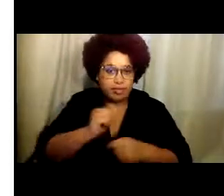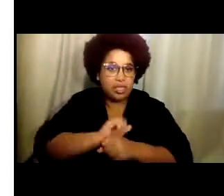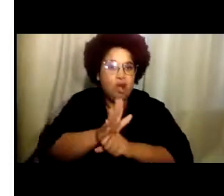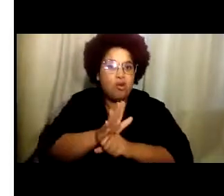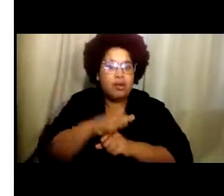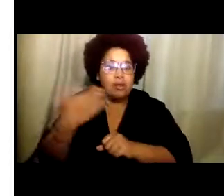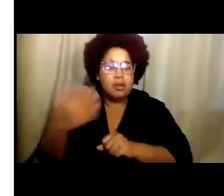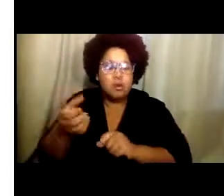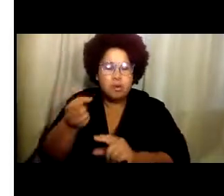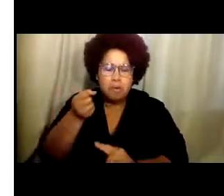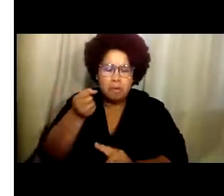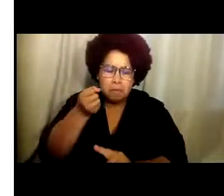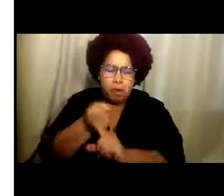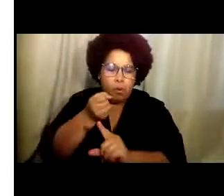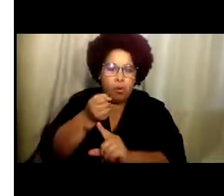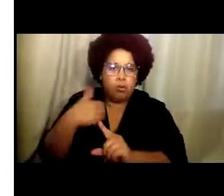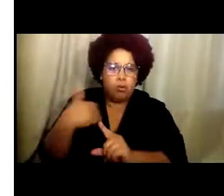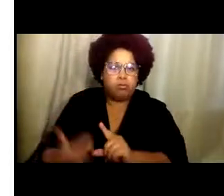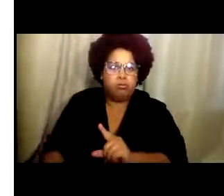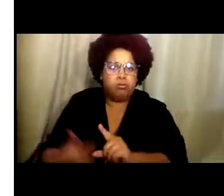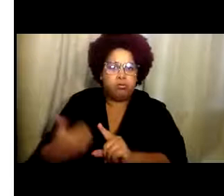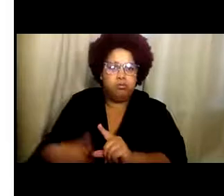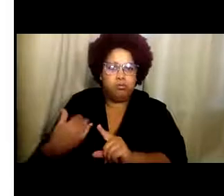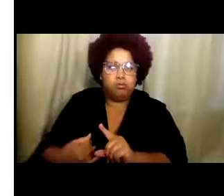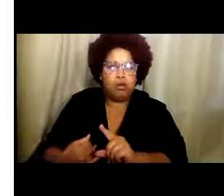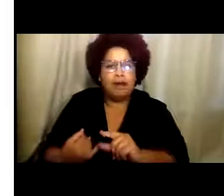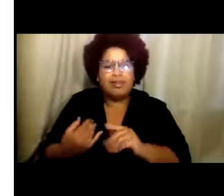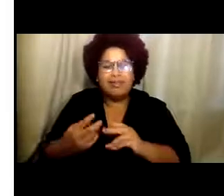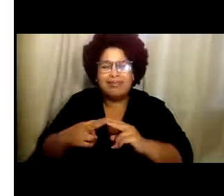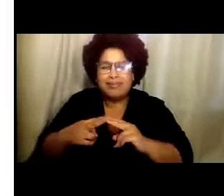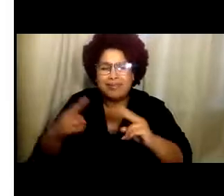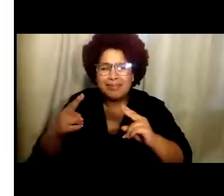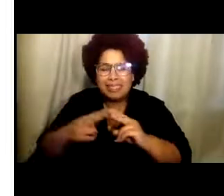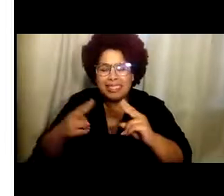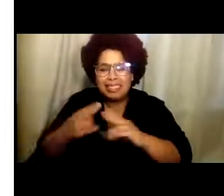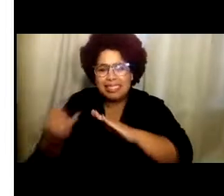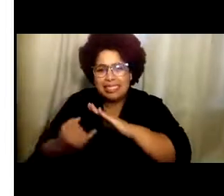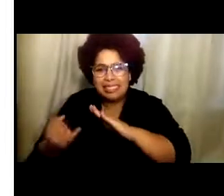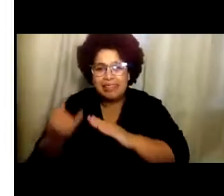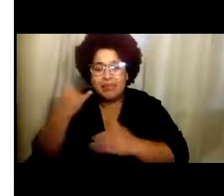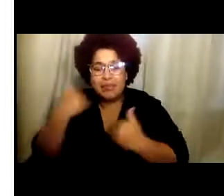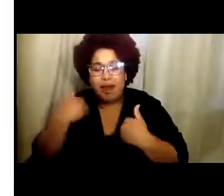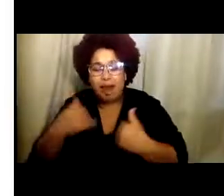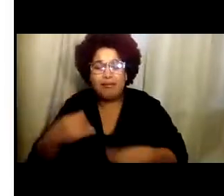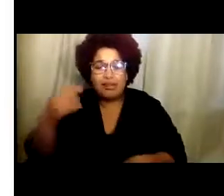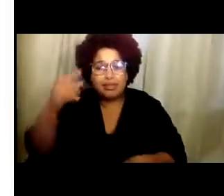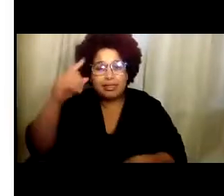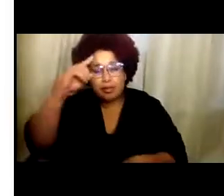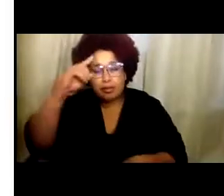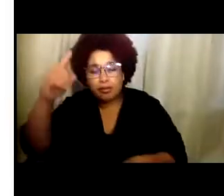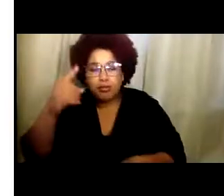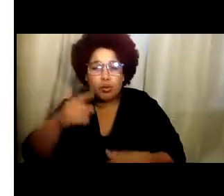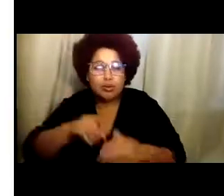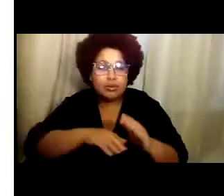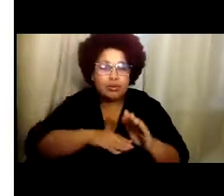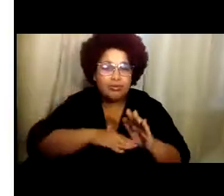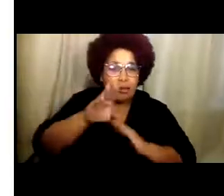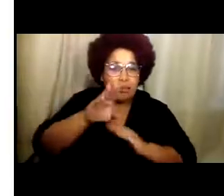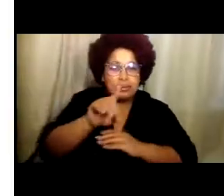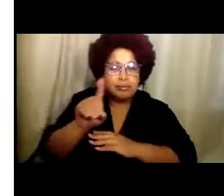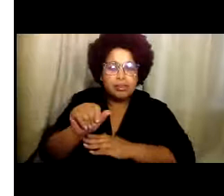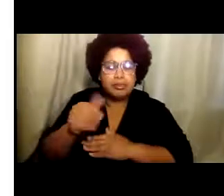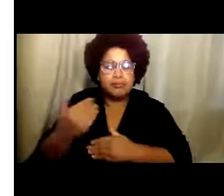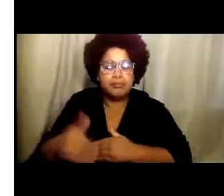hard, and it's been especially isolating for those with intellectual and developmental disabilities. I